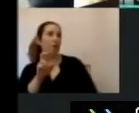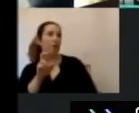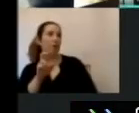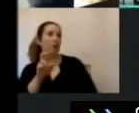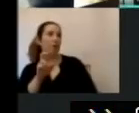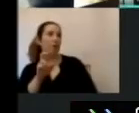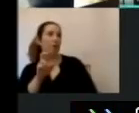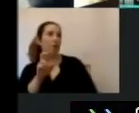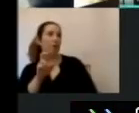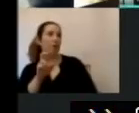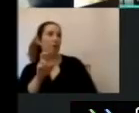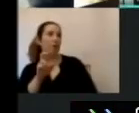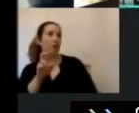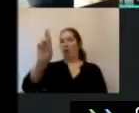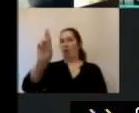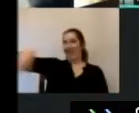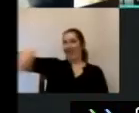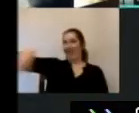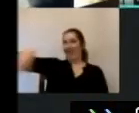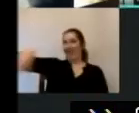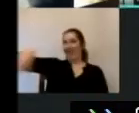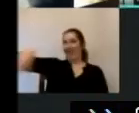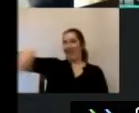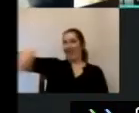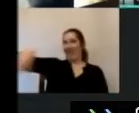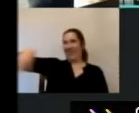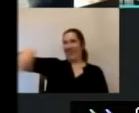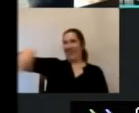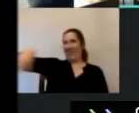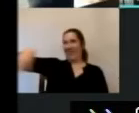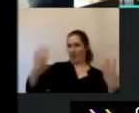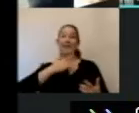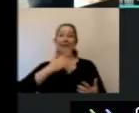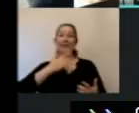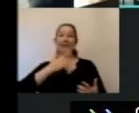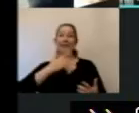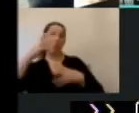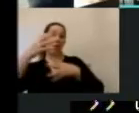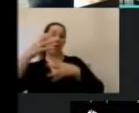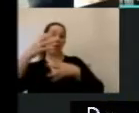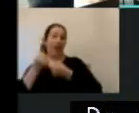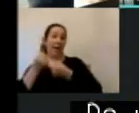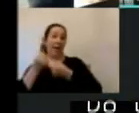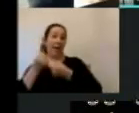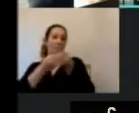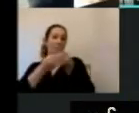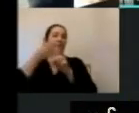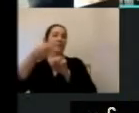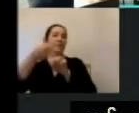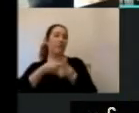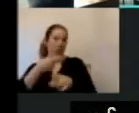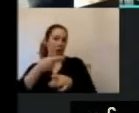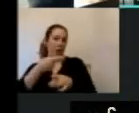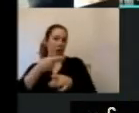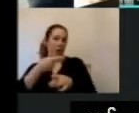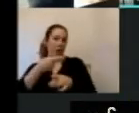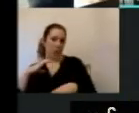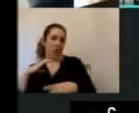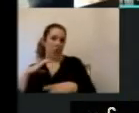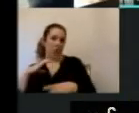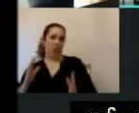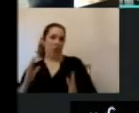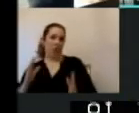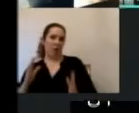supportive of your work and of the advisory board in the past, so. Yep. He identifies as a disabled